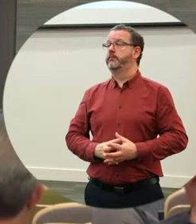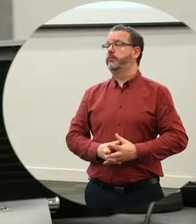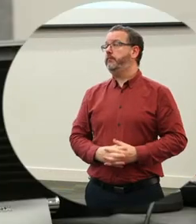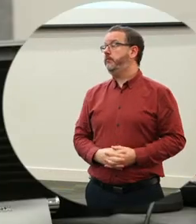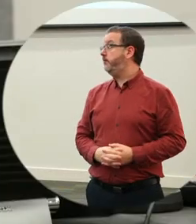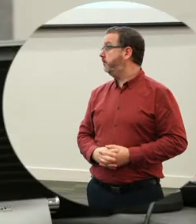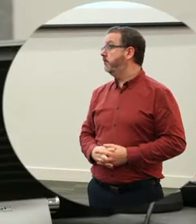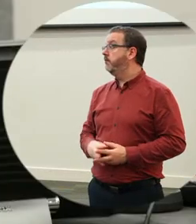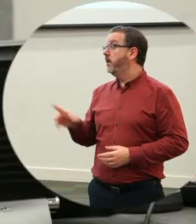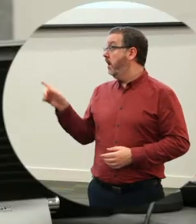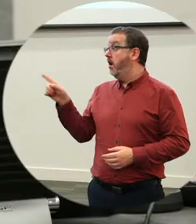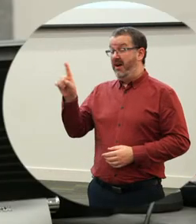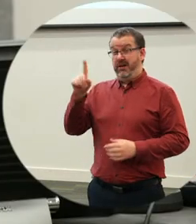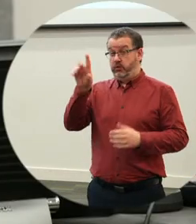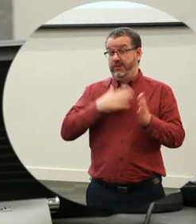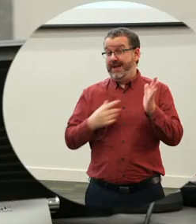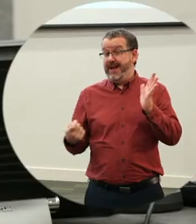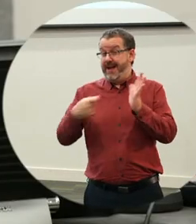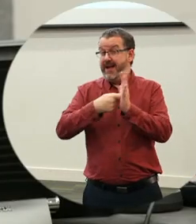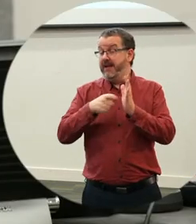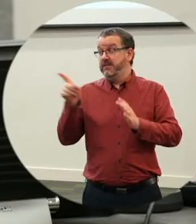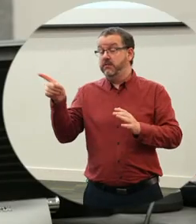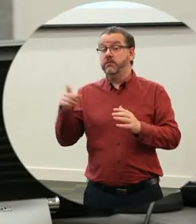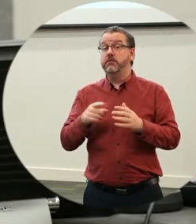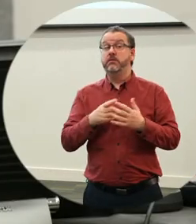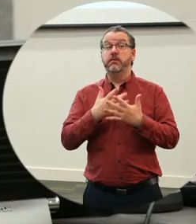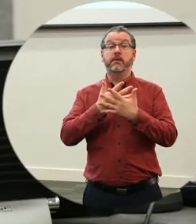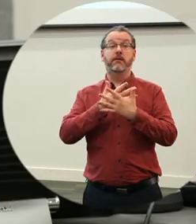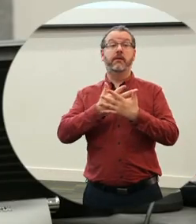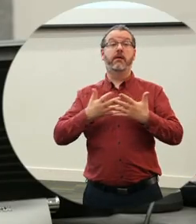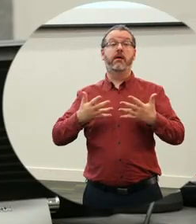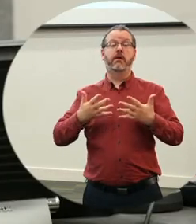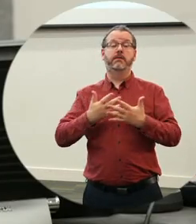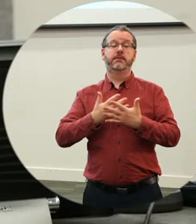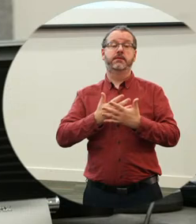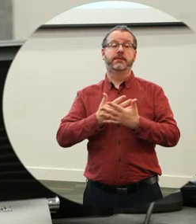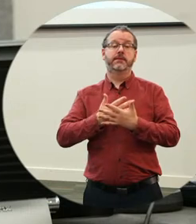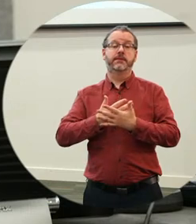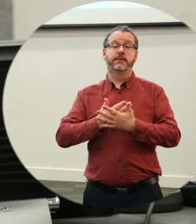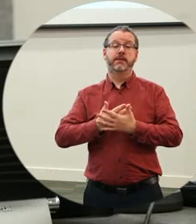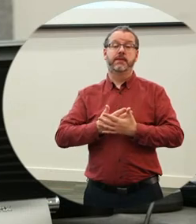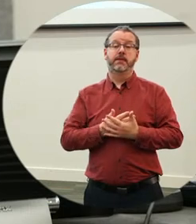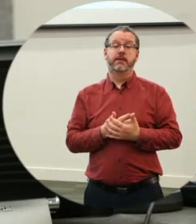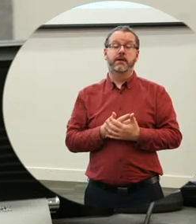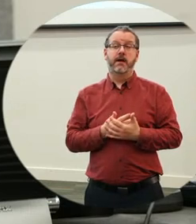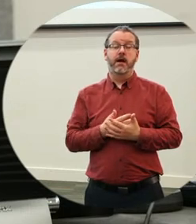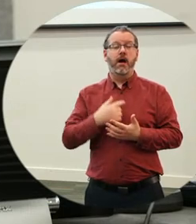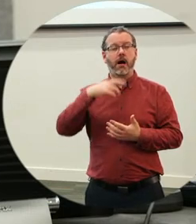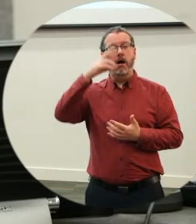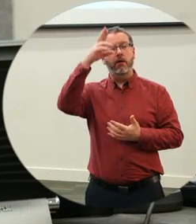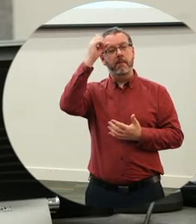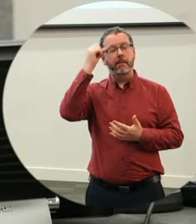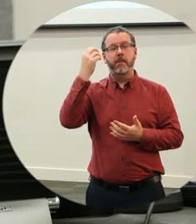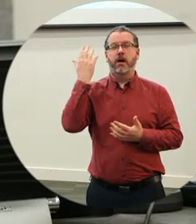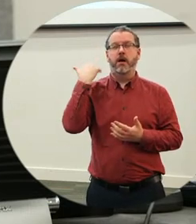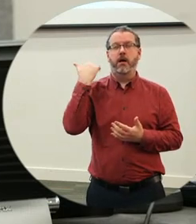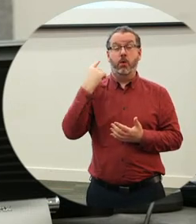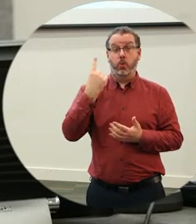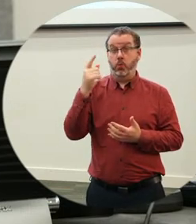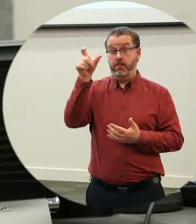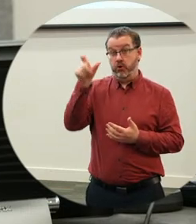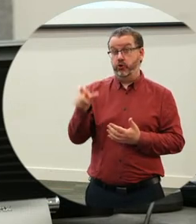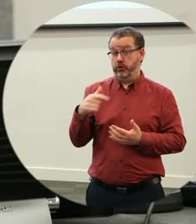That much being said, I mean, I should add, a lot of them came up, and I remember interviewing one man in